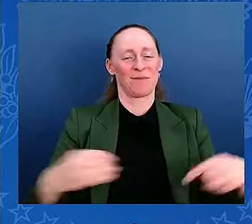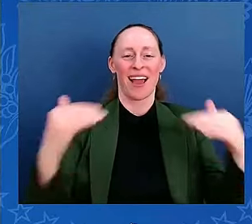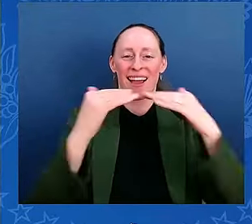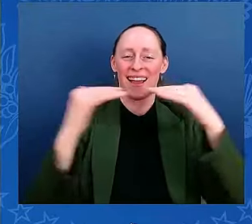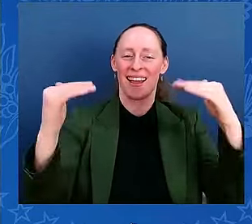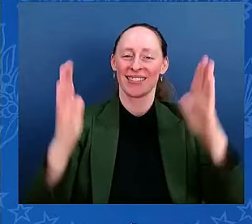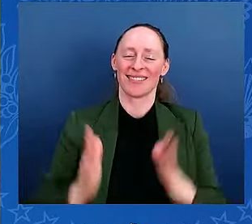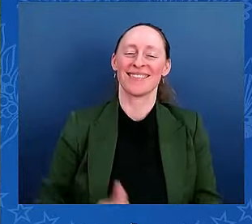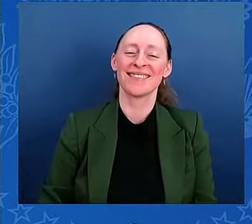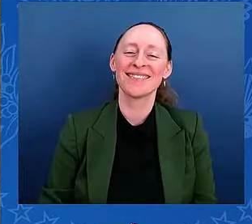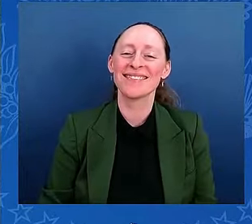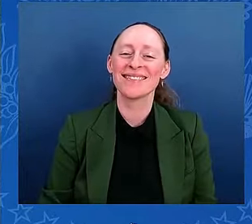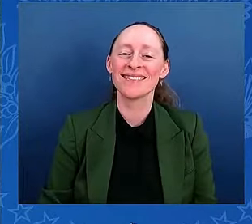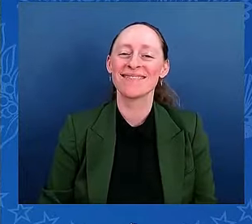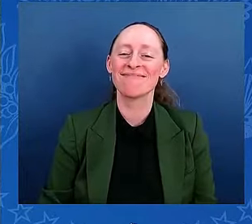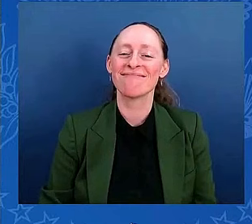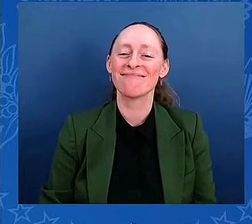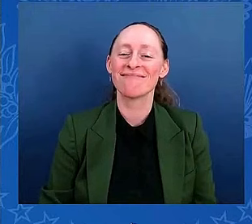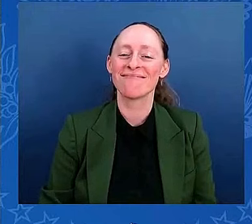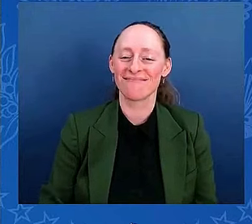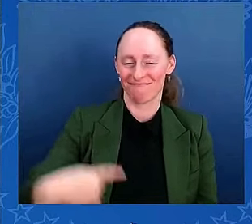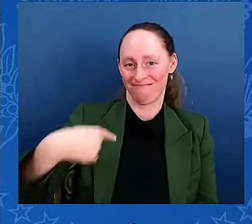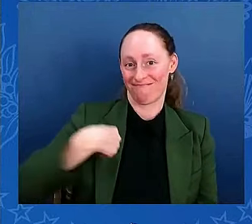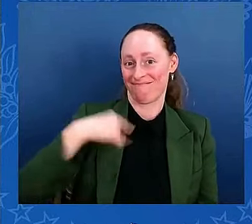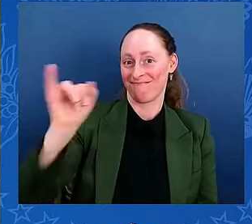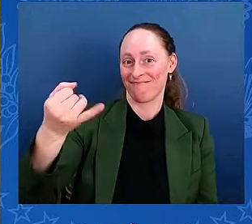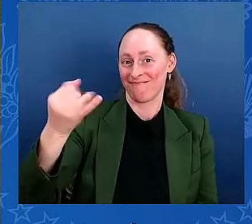My name's Joe Biden. I'm Jill Biden's husband.